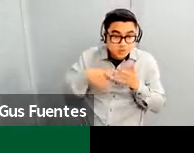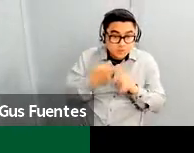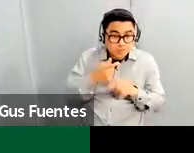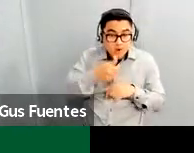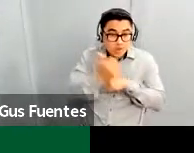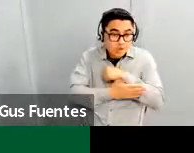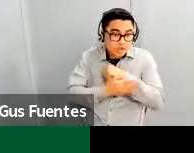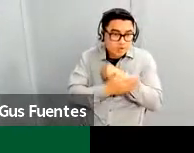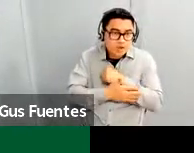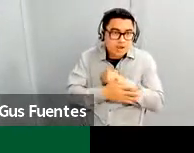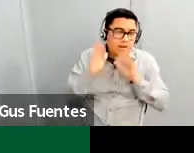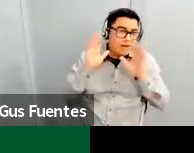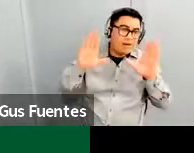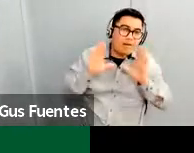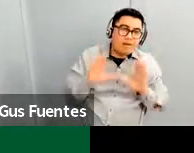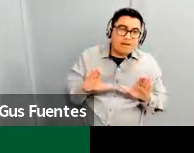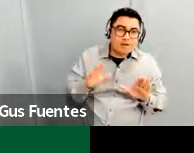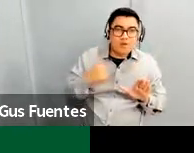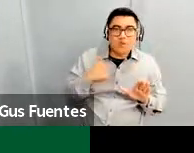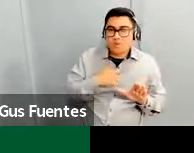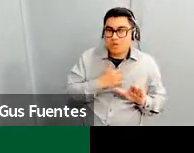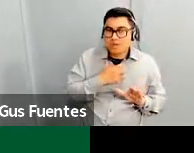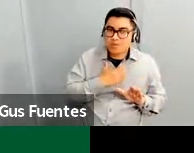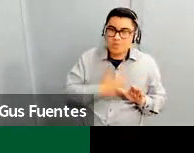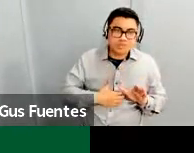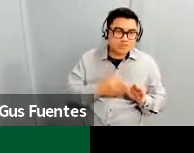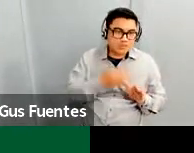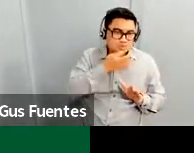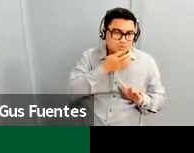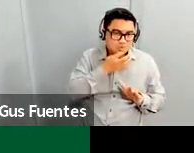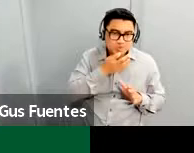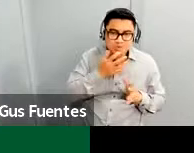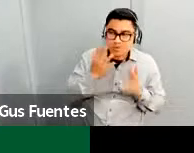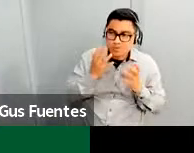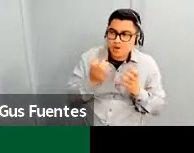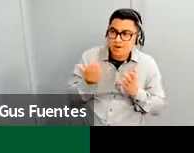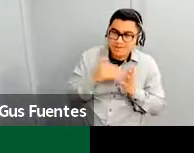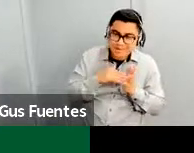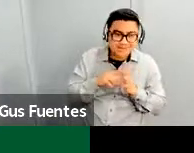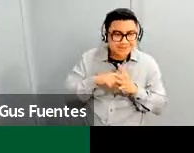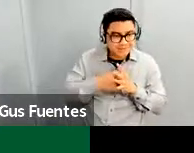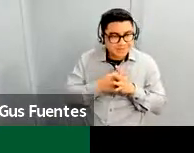to welcome exchange students back, we definitely have every intention of doing so.